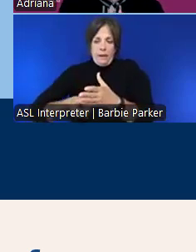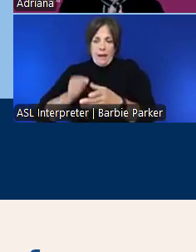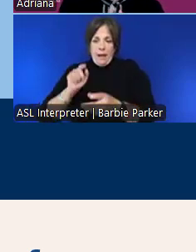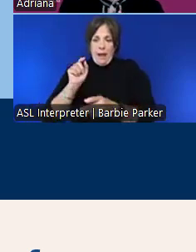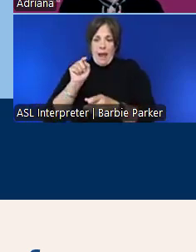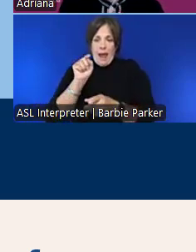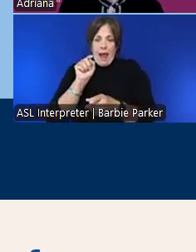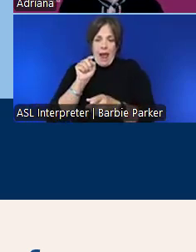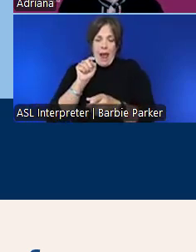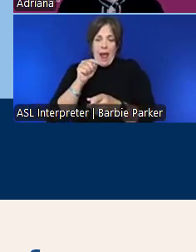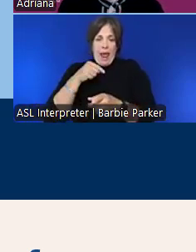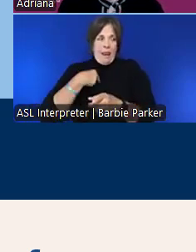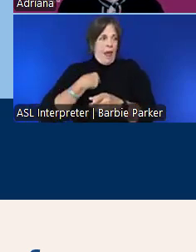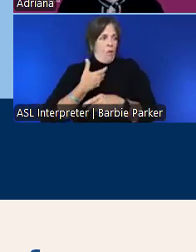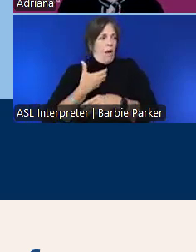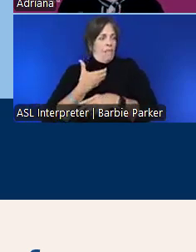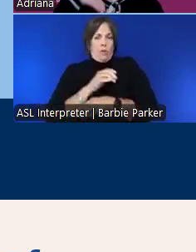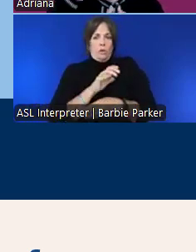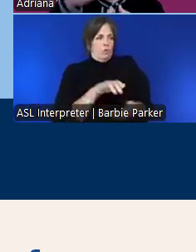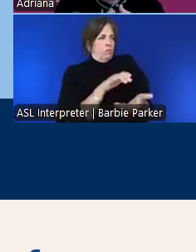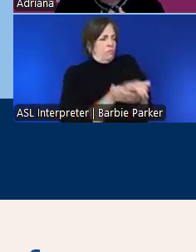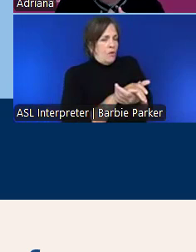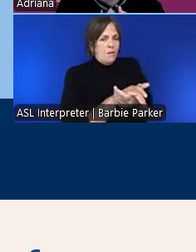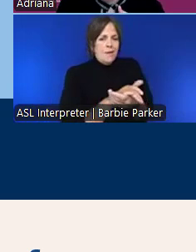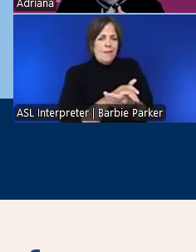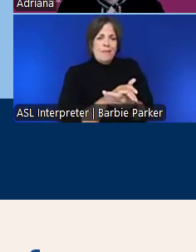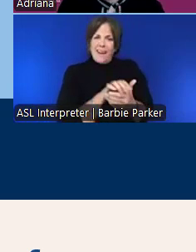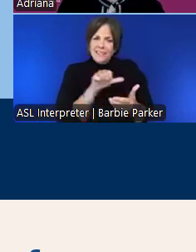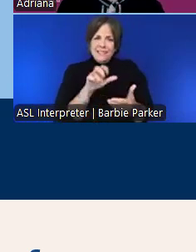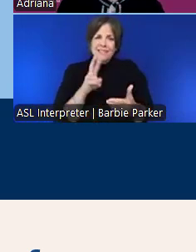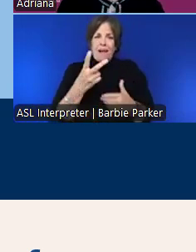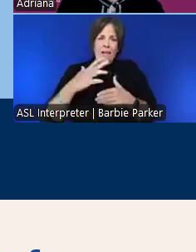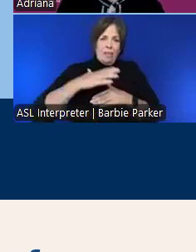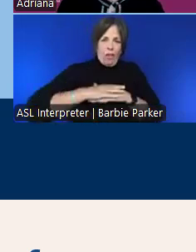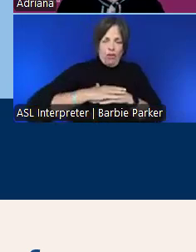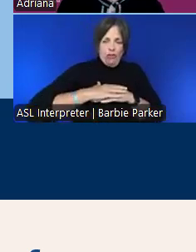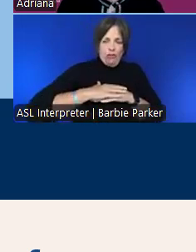being forced to marry, that adds another layer of trauma.